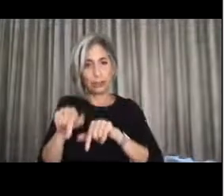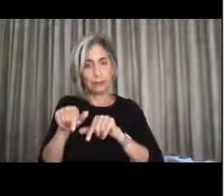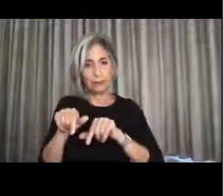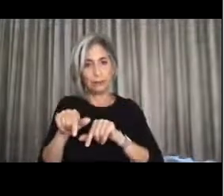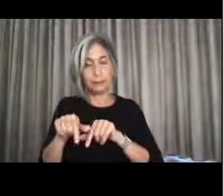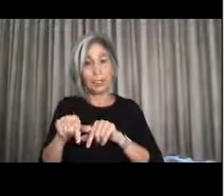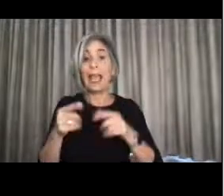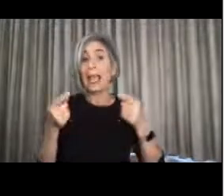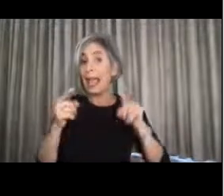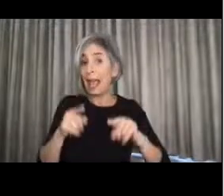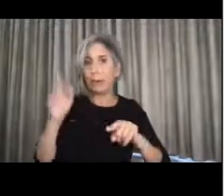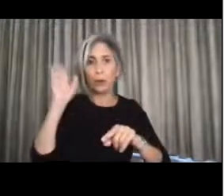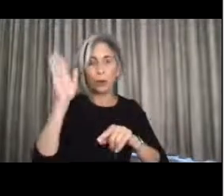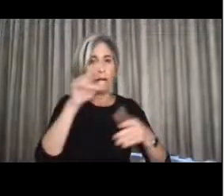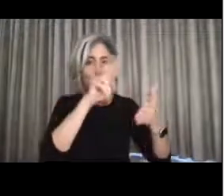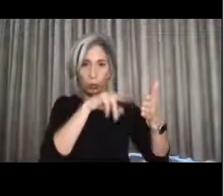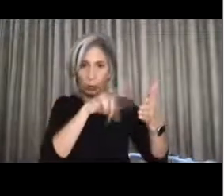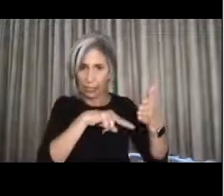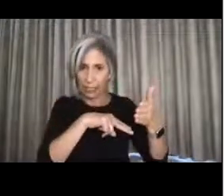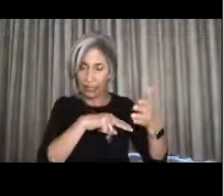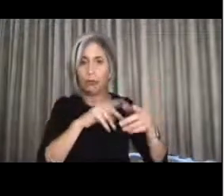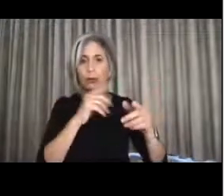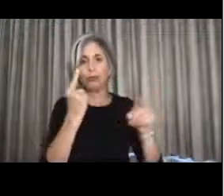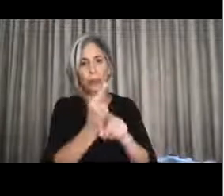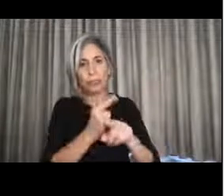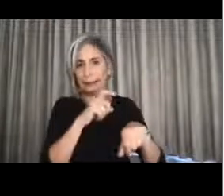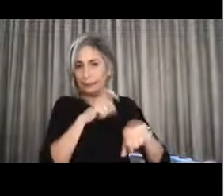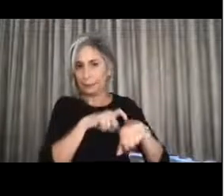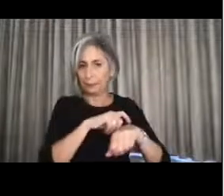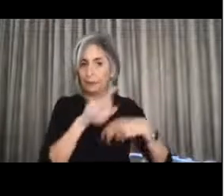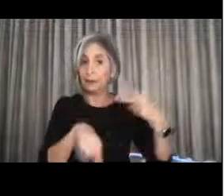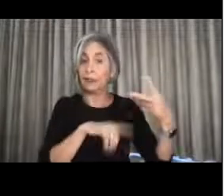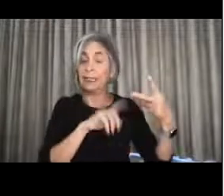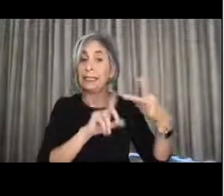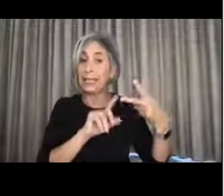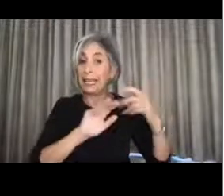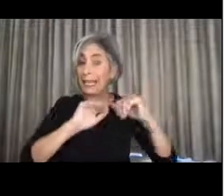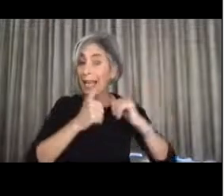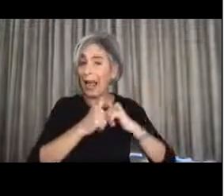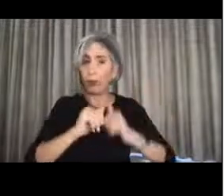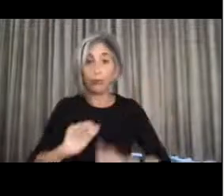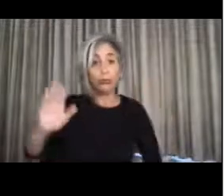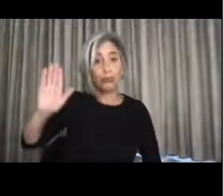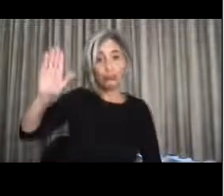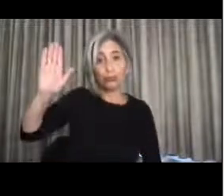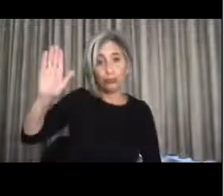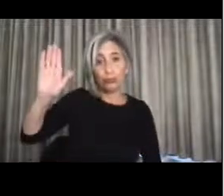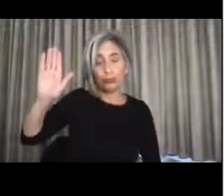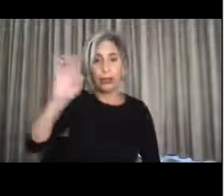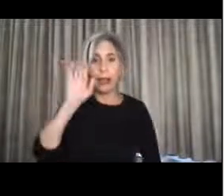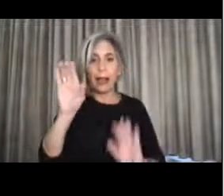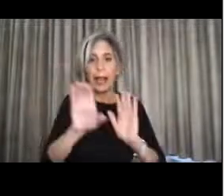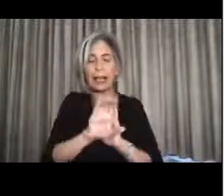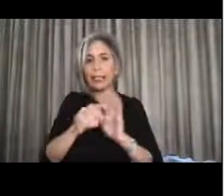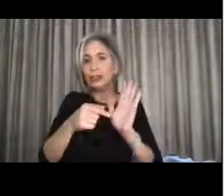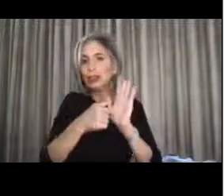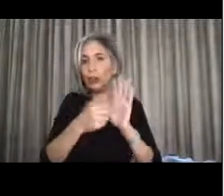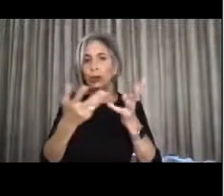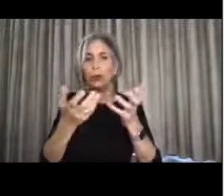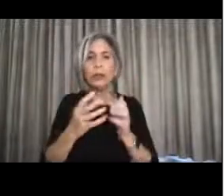be read into the record at the appropriate time. The second way is by clicking on the raise hand icon indicating that you wish to